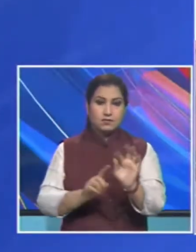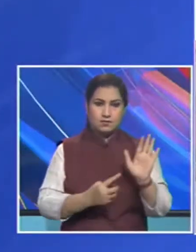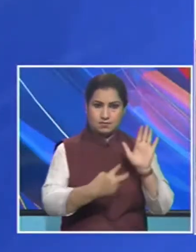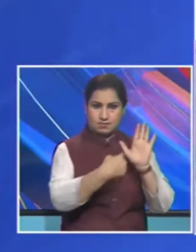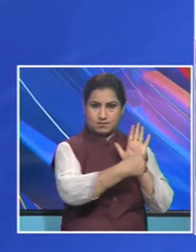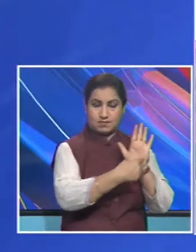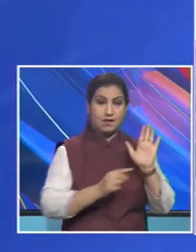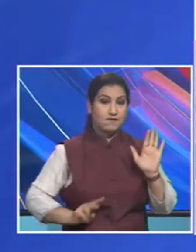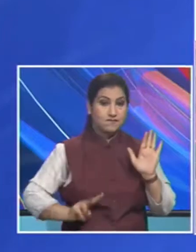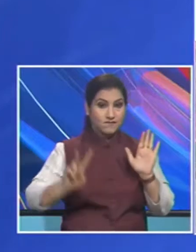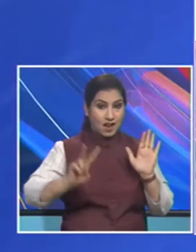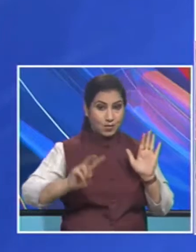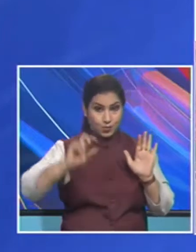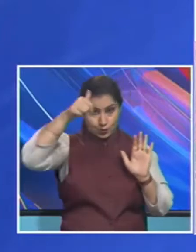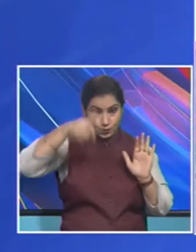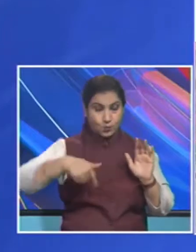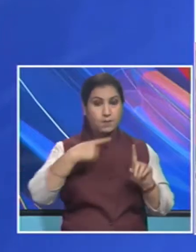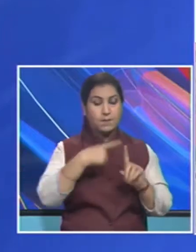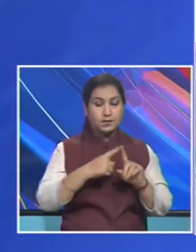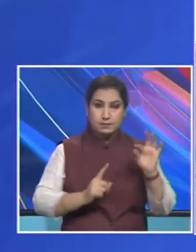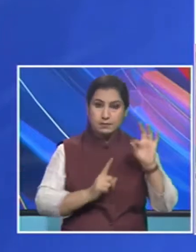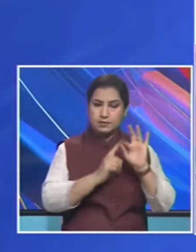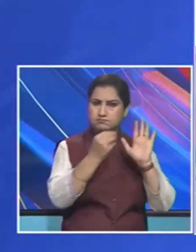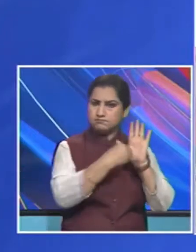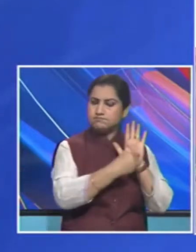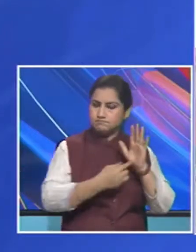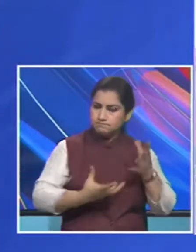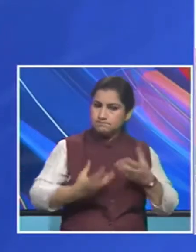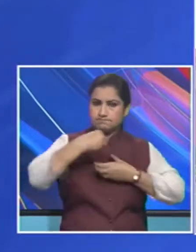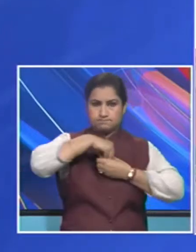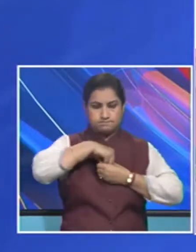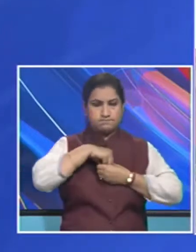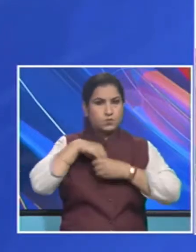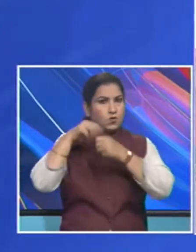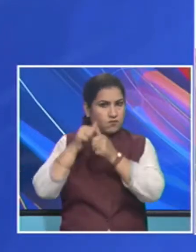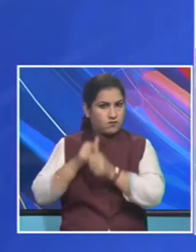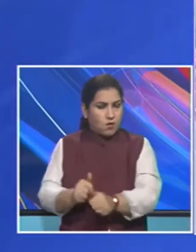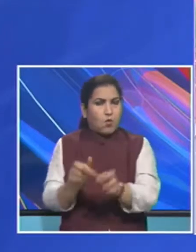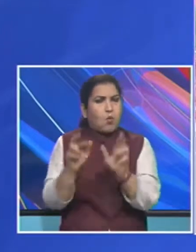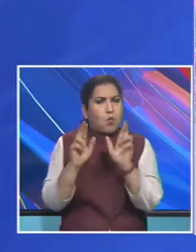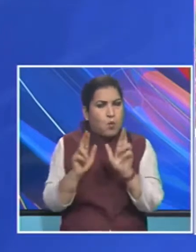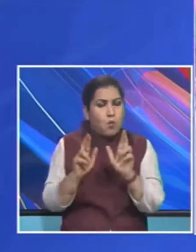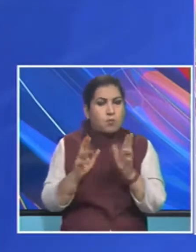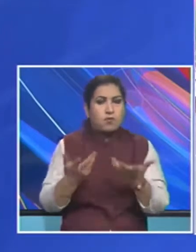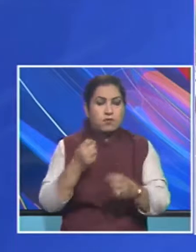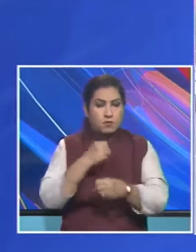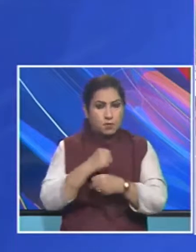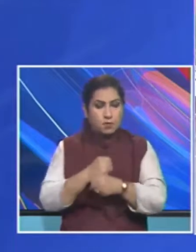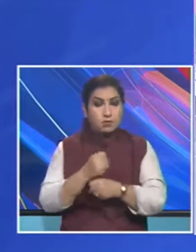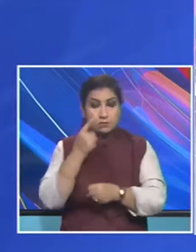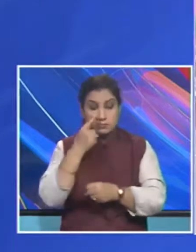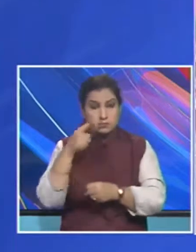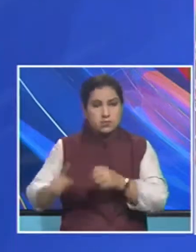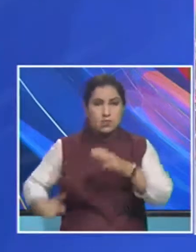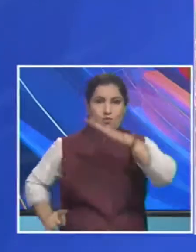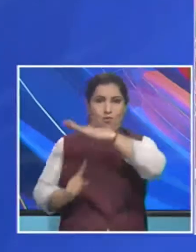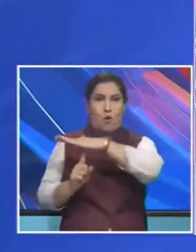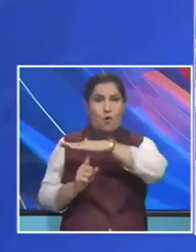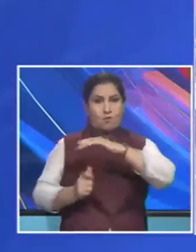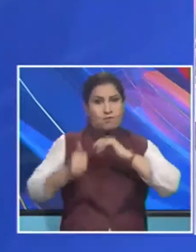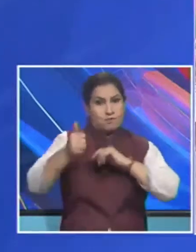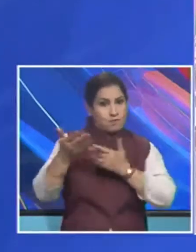values and principles that she has always held dear, in sync with the form of governance she sits atop as